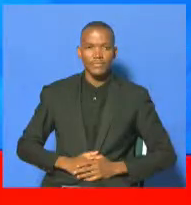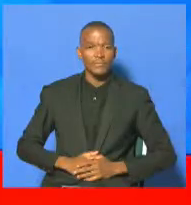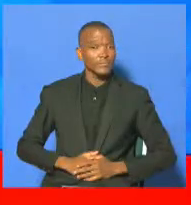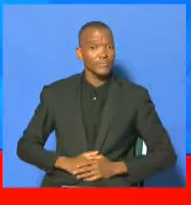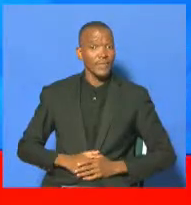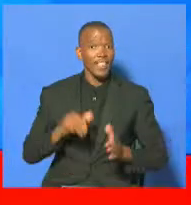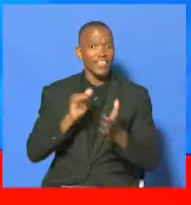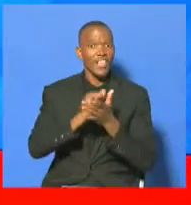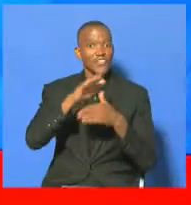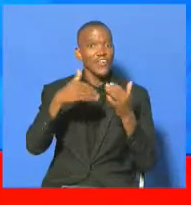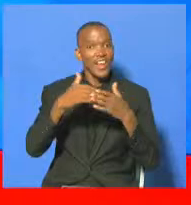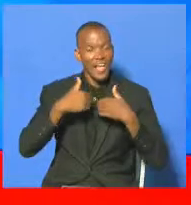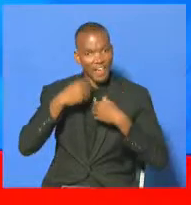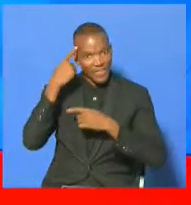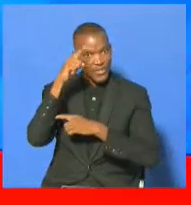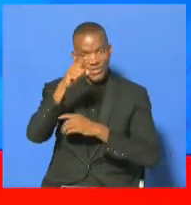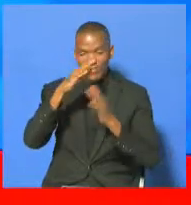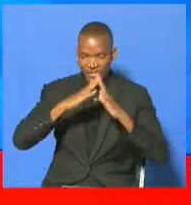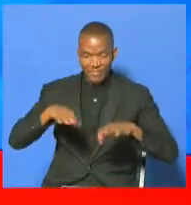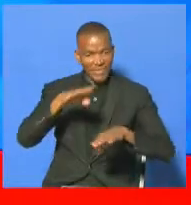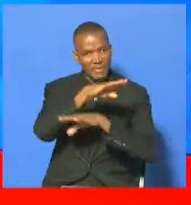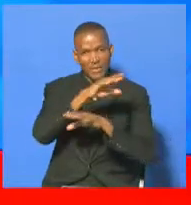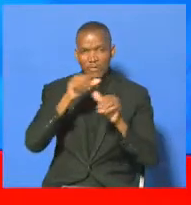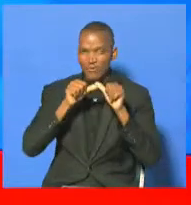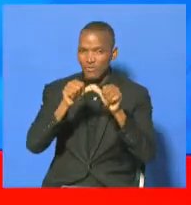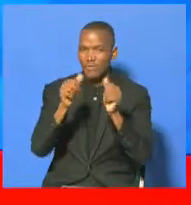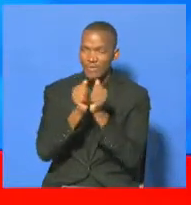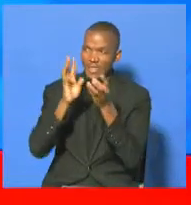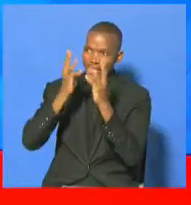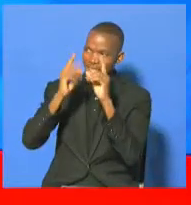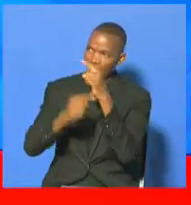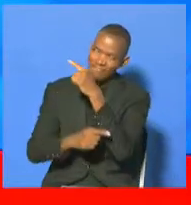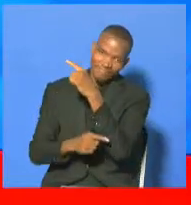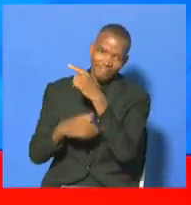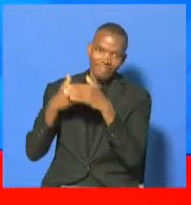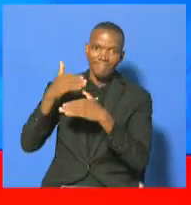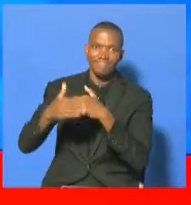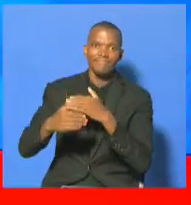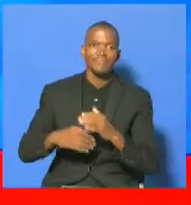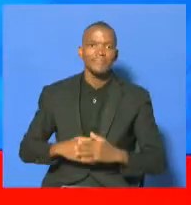Well, that is all that we had for you this evening. Do stay with us. Weather is up next.